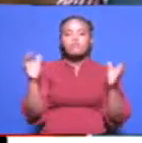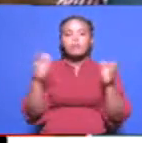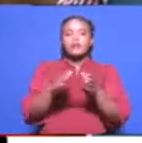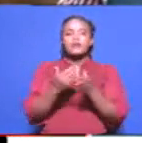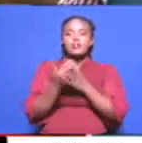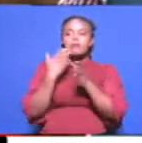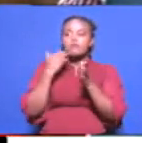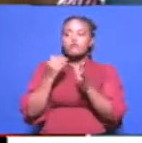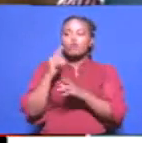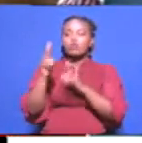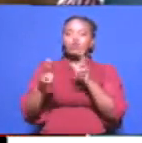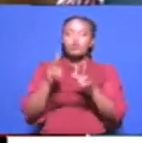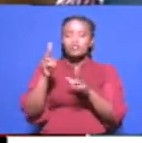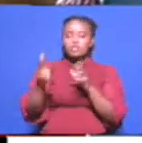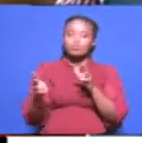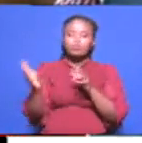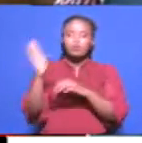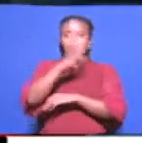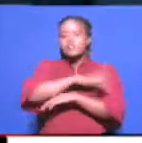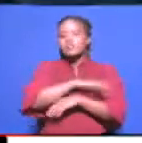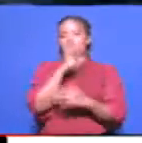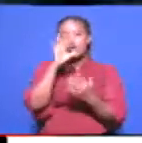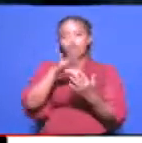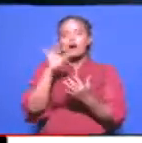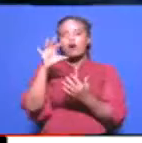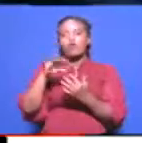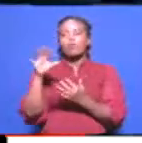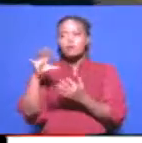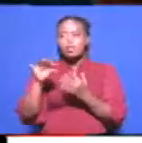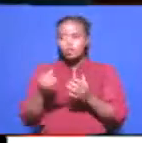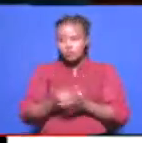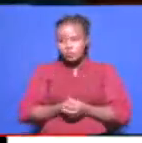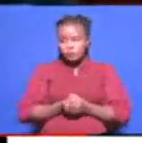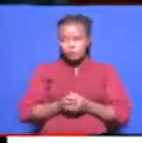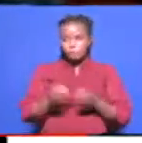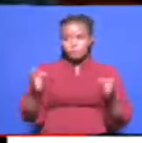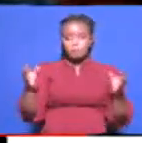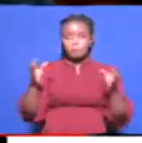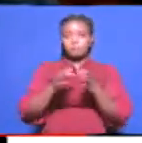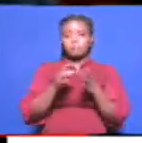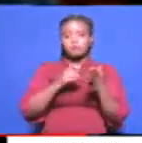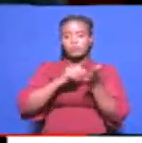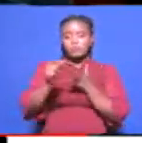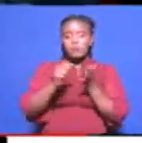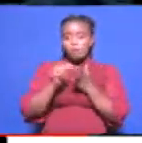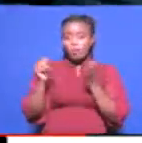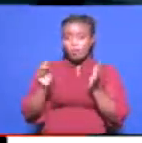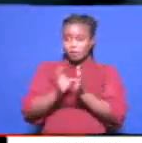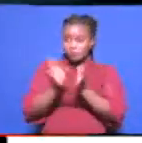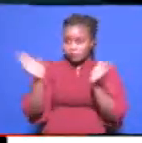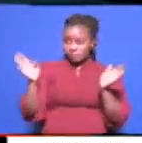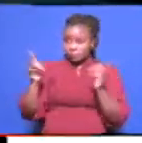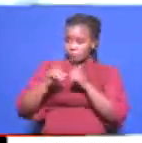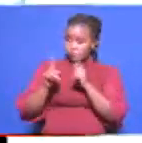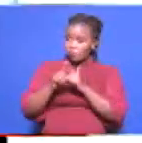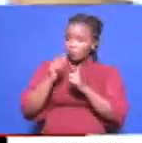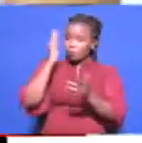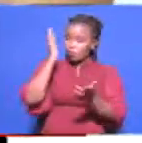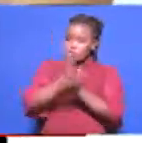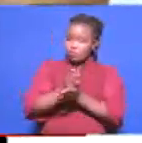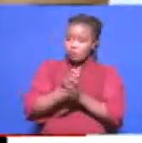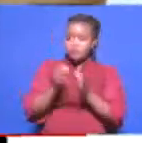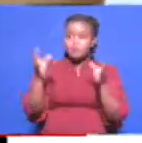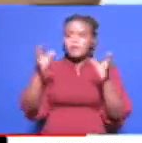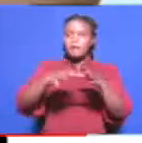kama ilivyowekwa katika sheria zetu. The party secretary general Jeremiah Kioni also affirmed the party's support for